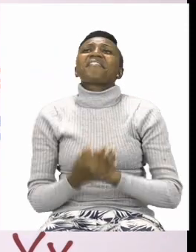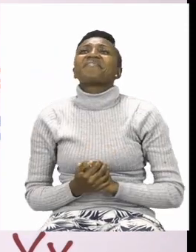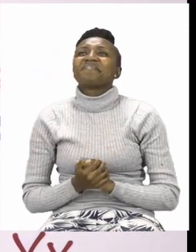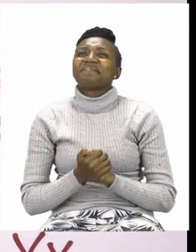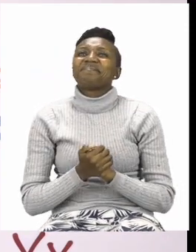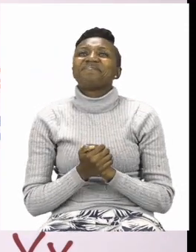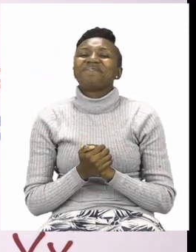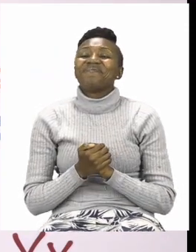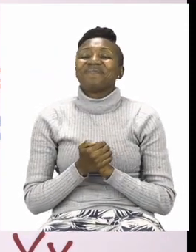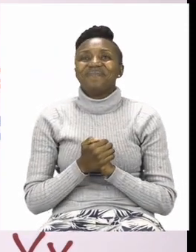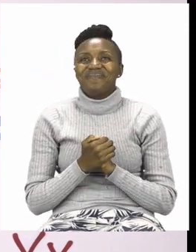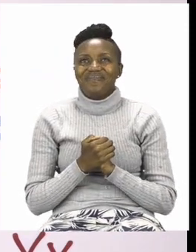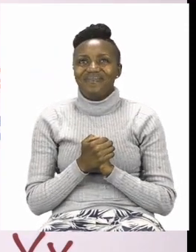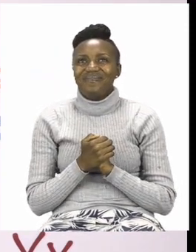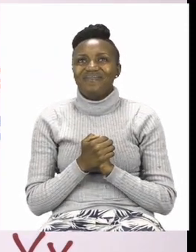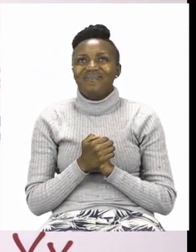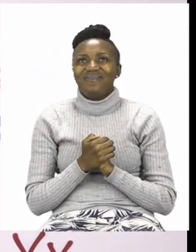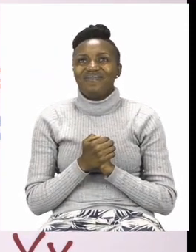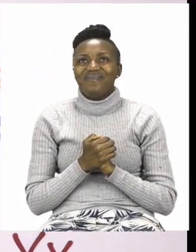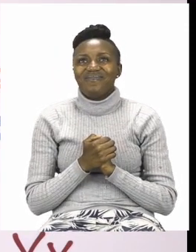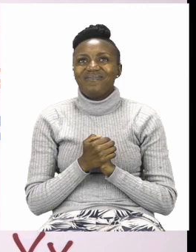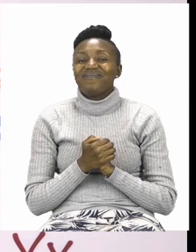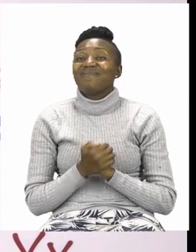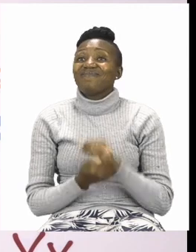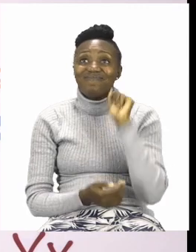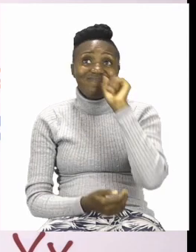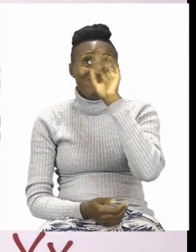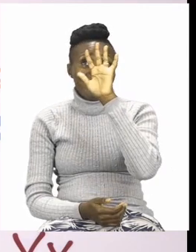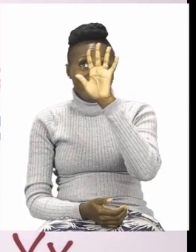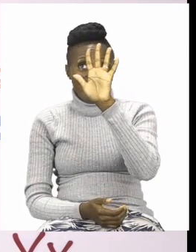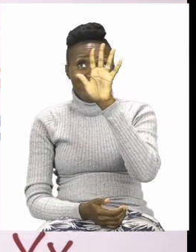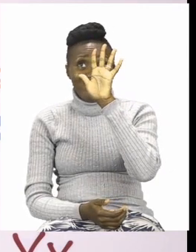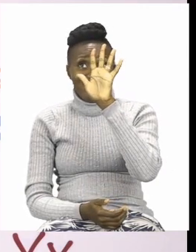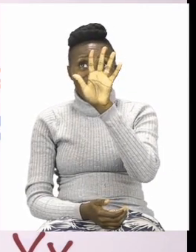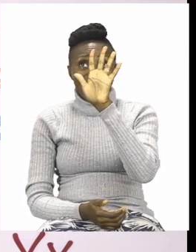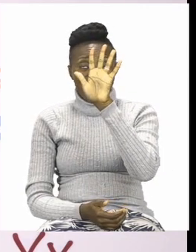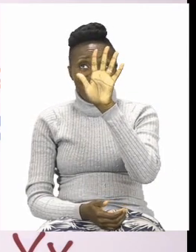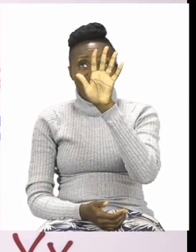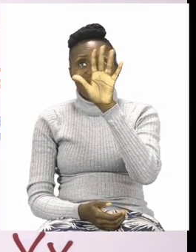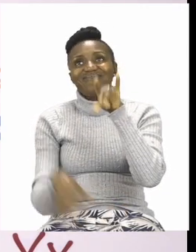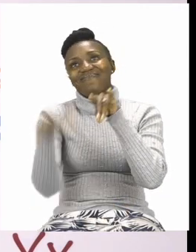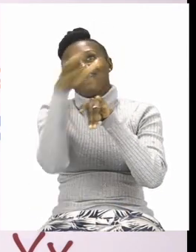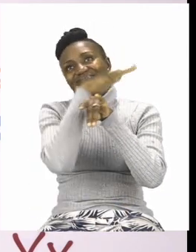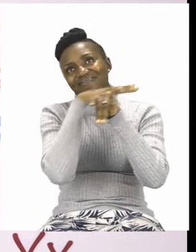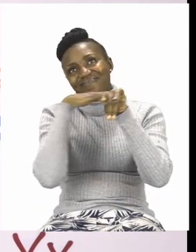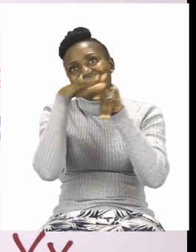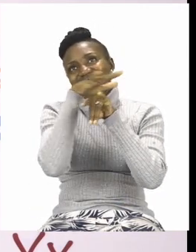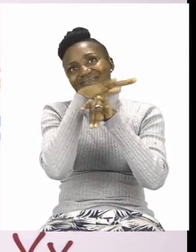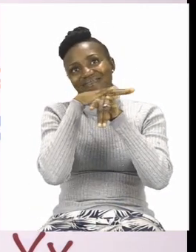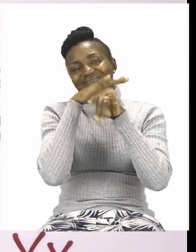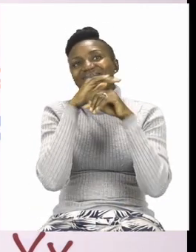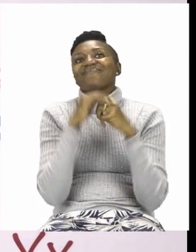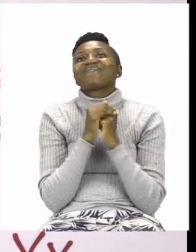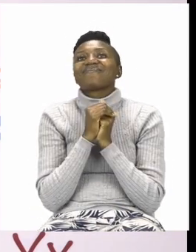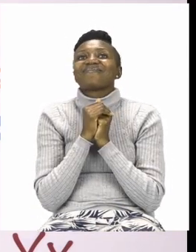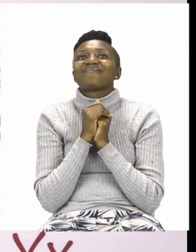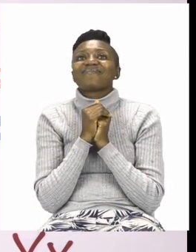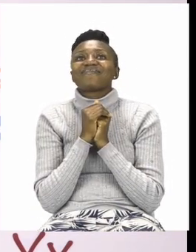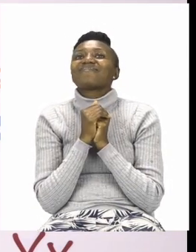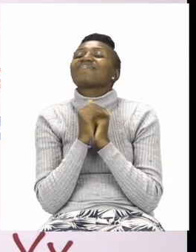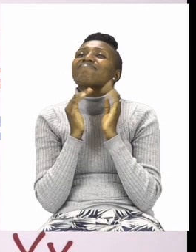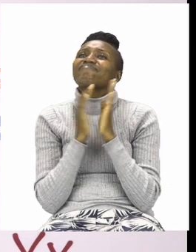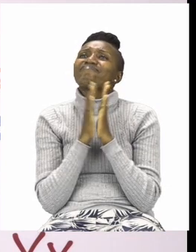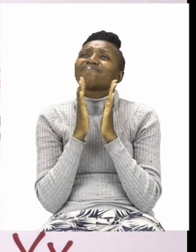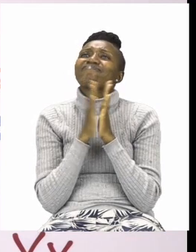Wow! So these are the 5 creatures that I have on my board. I would like you to please continue